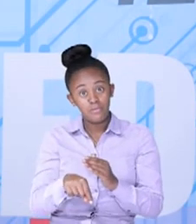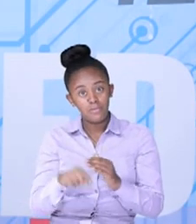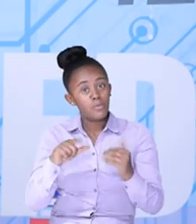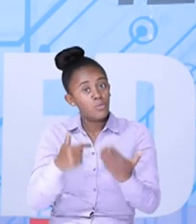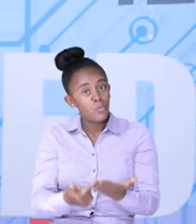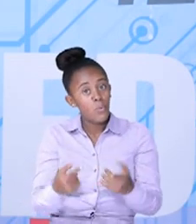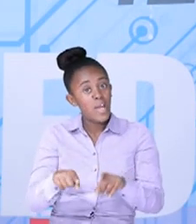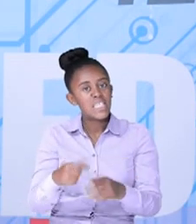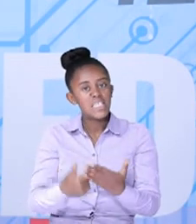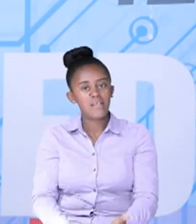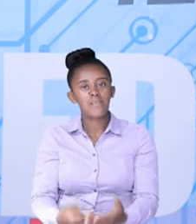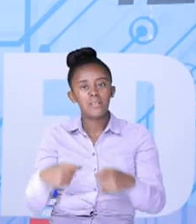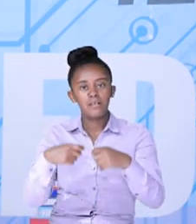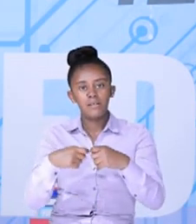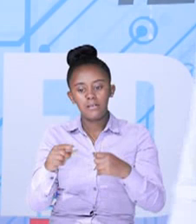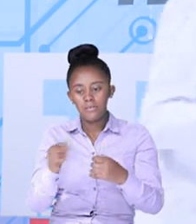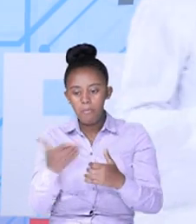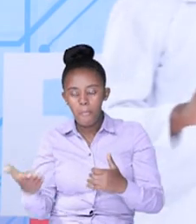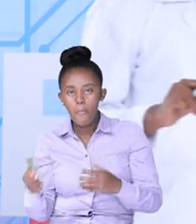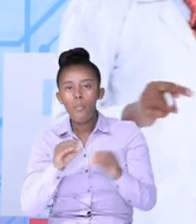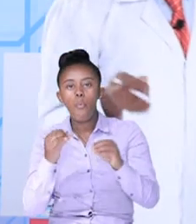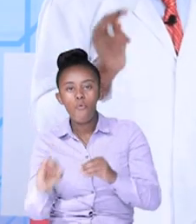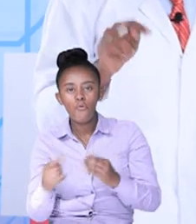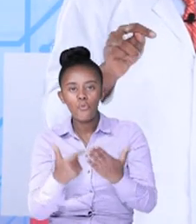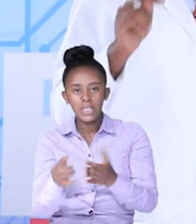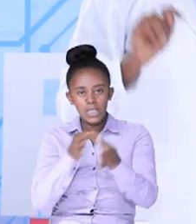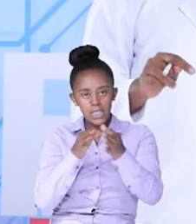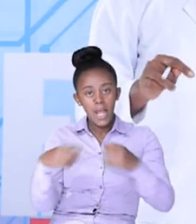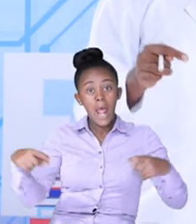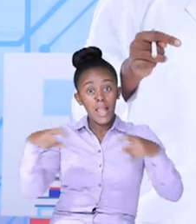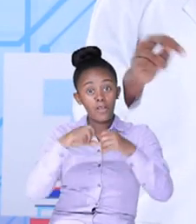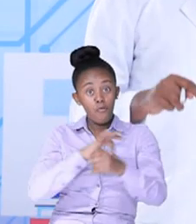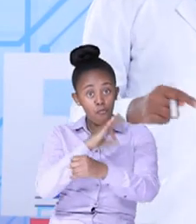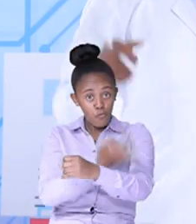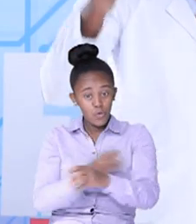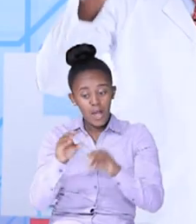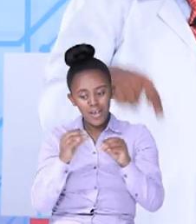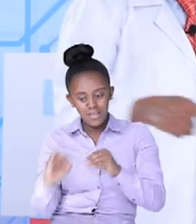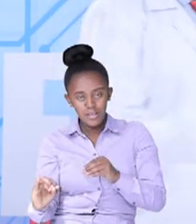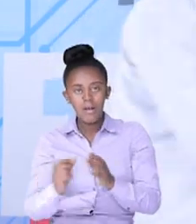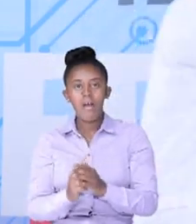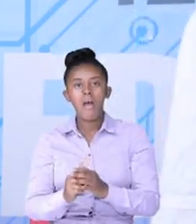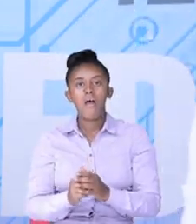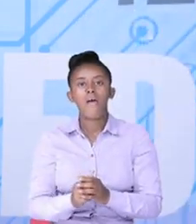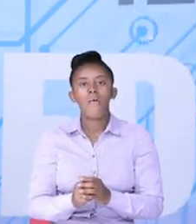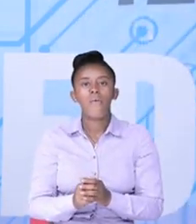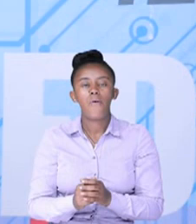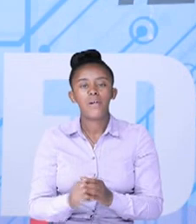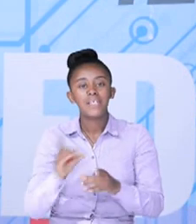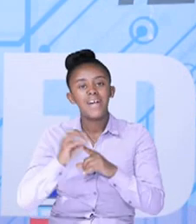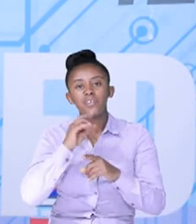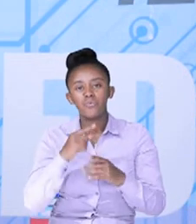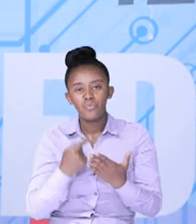So when this charged particle is moving, we have stated that electric force is acting along the field. The direction of the